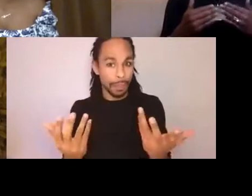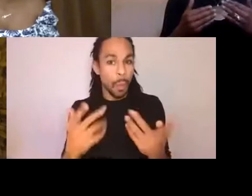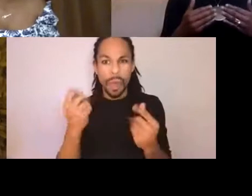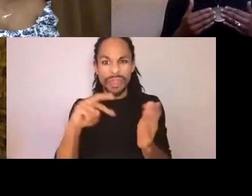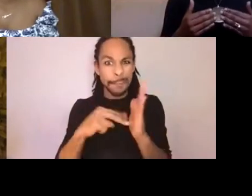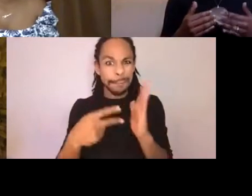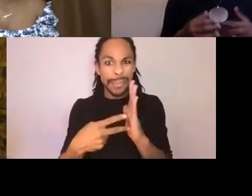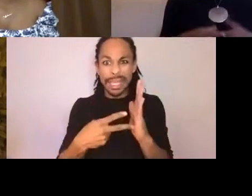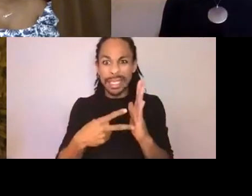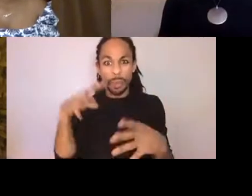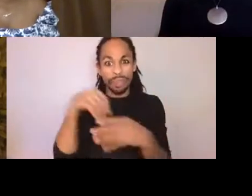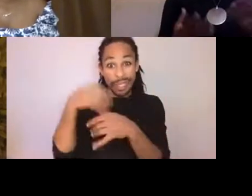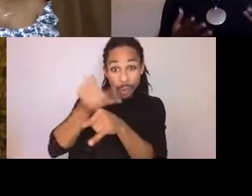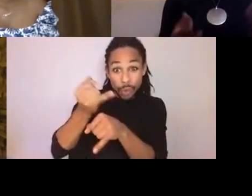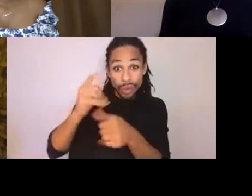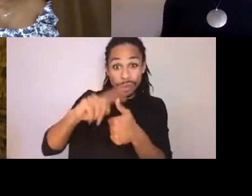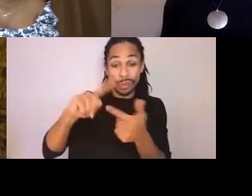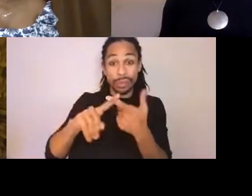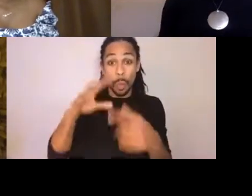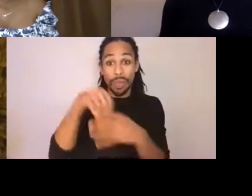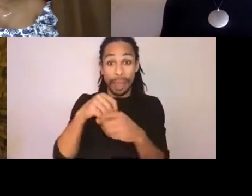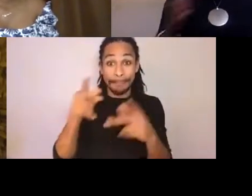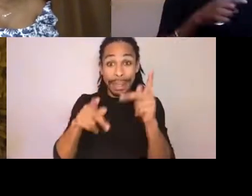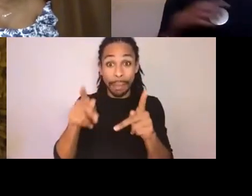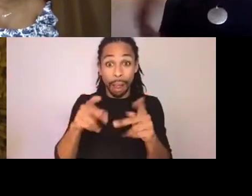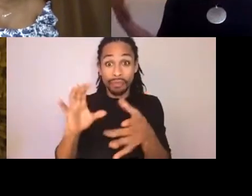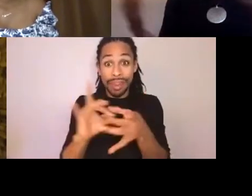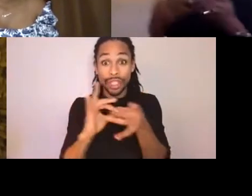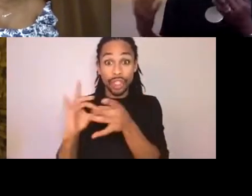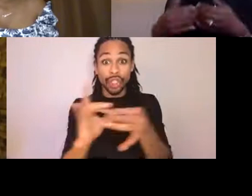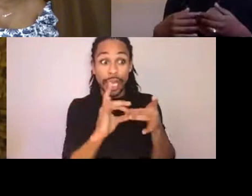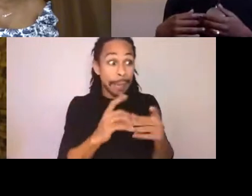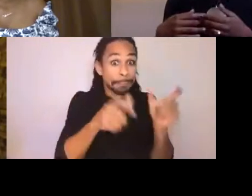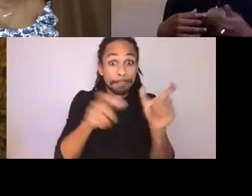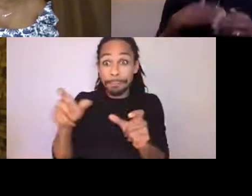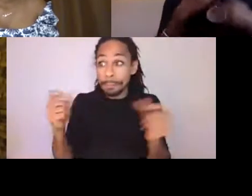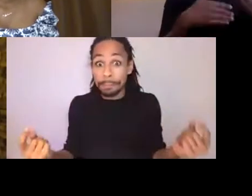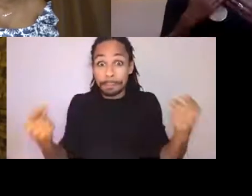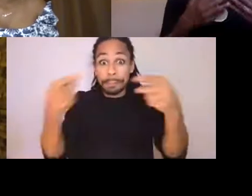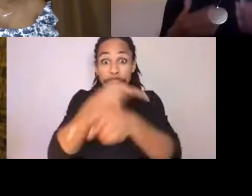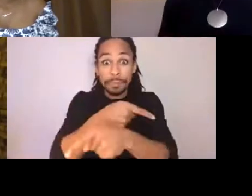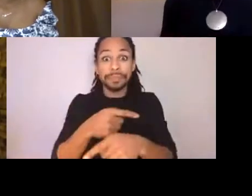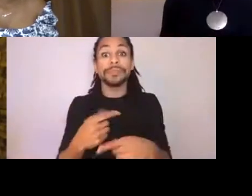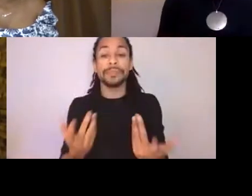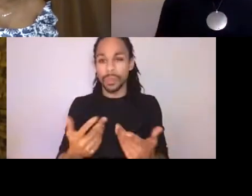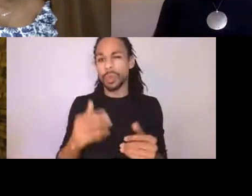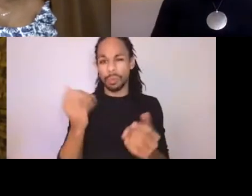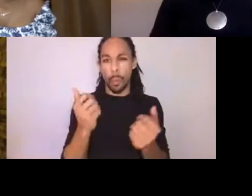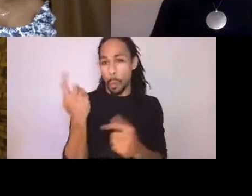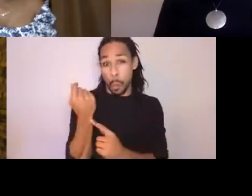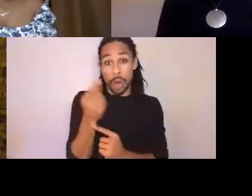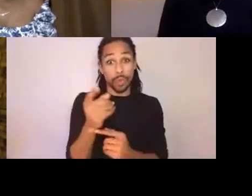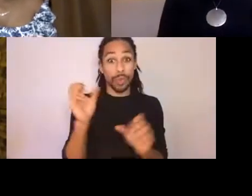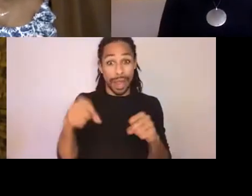means interpersonally. So I just wanted to turn to you and see if you had anything to add about successes and challenges that also can speak a little bit to that,